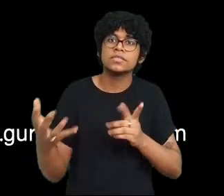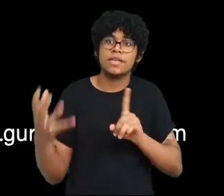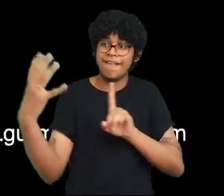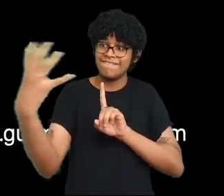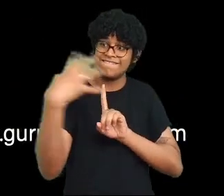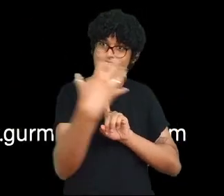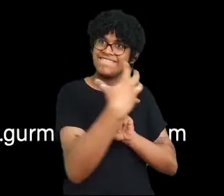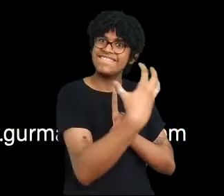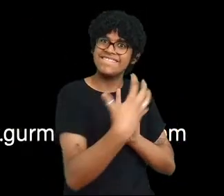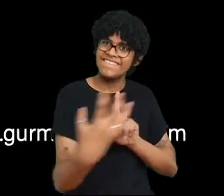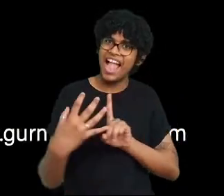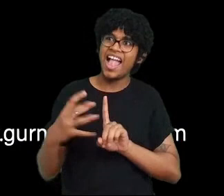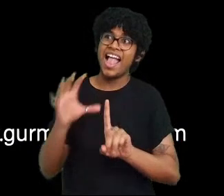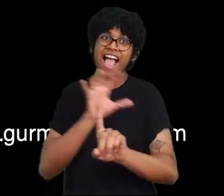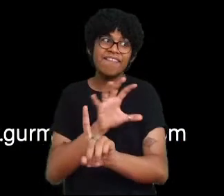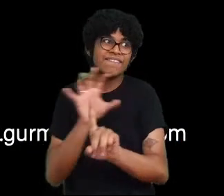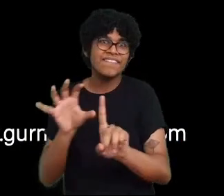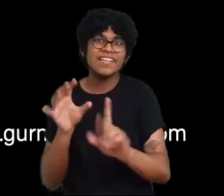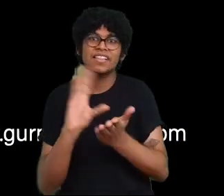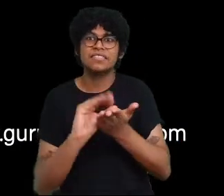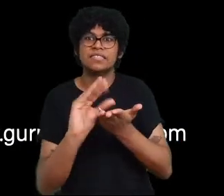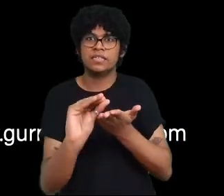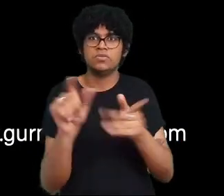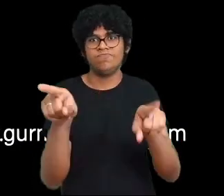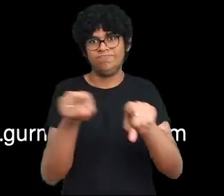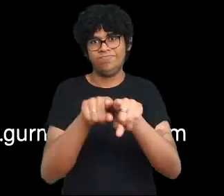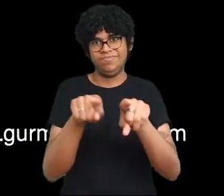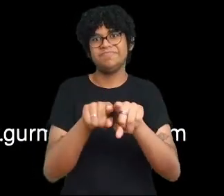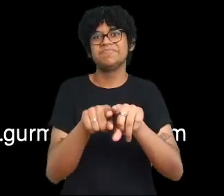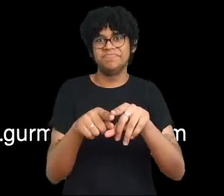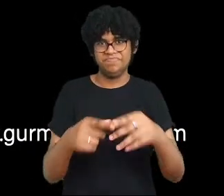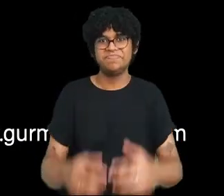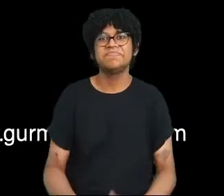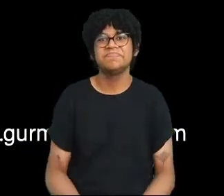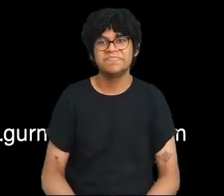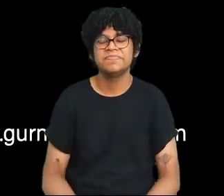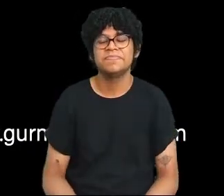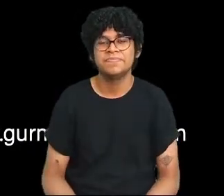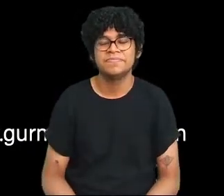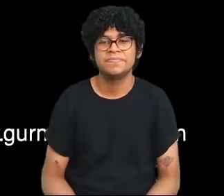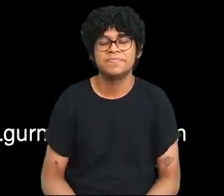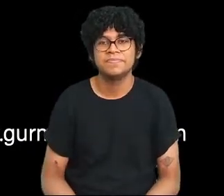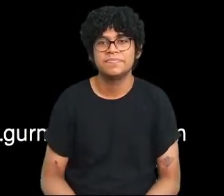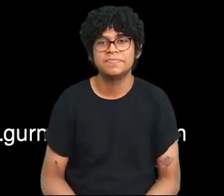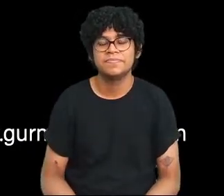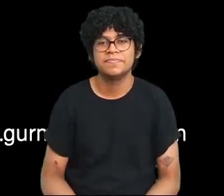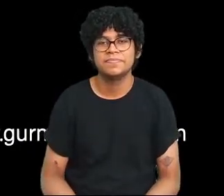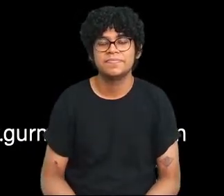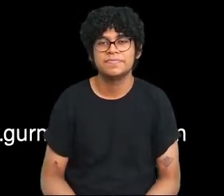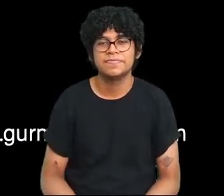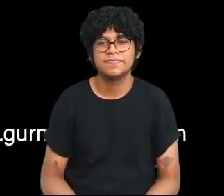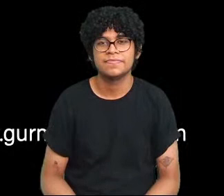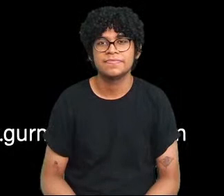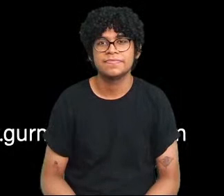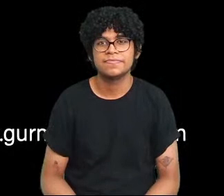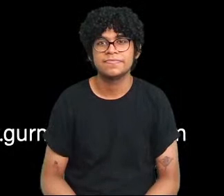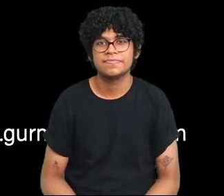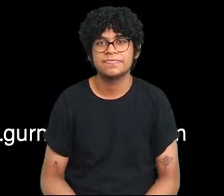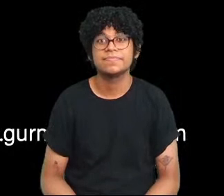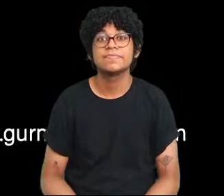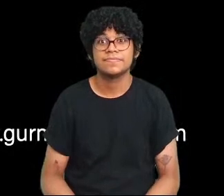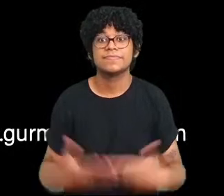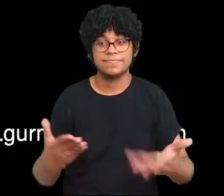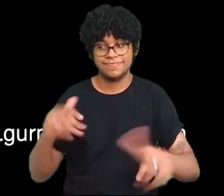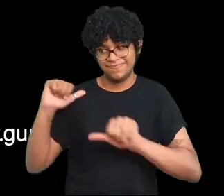tell. And while all of this shift is happening, and these are all great things that have happened and have led to the spread of